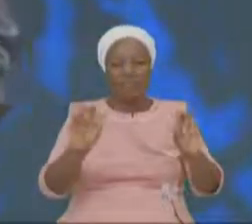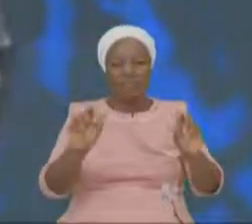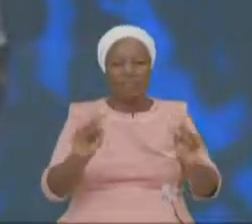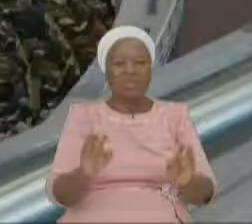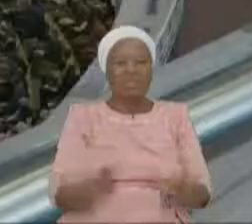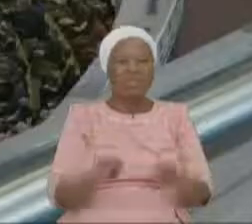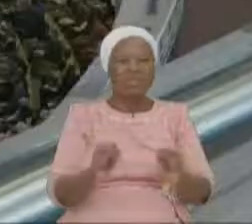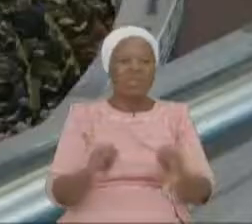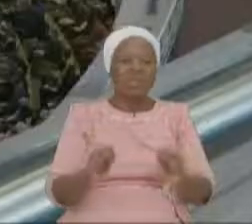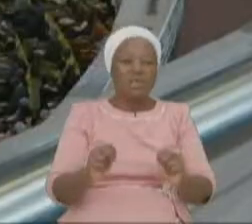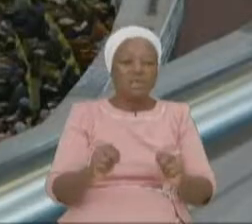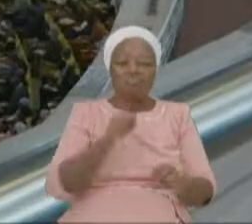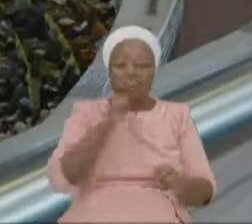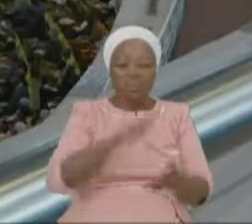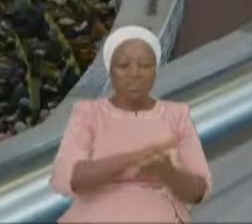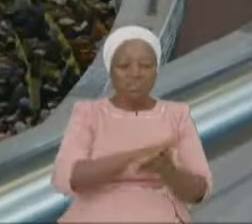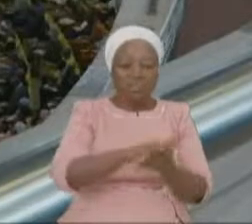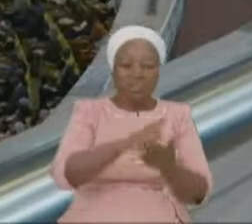uncleanness,